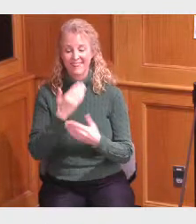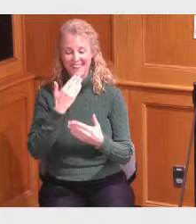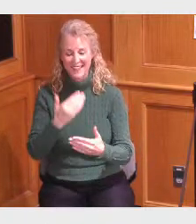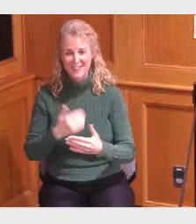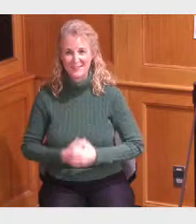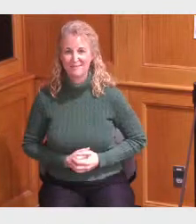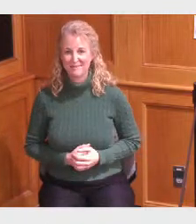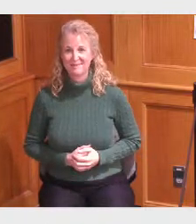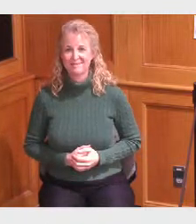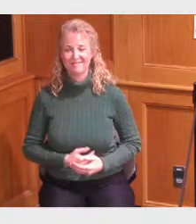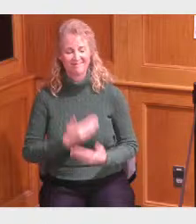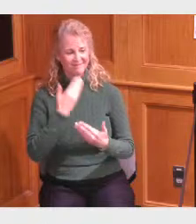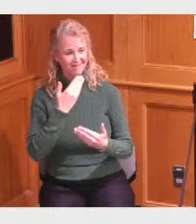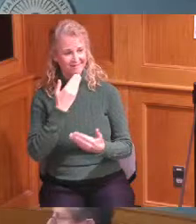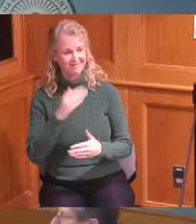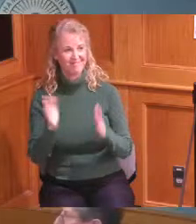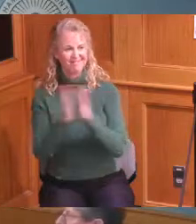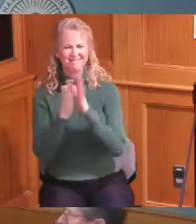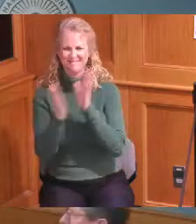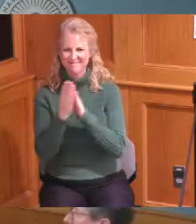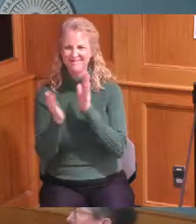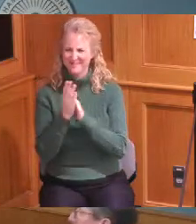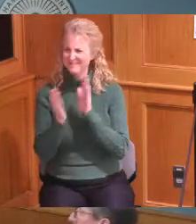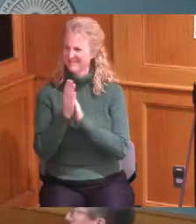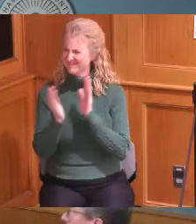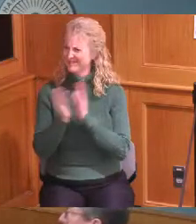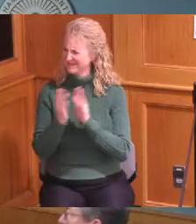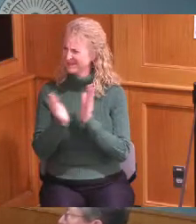Commissioners. Thank you, Robert.